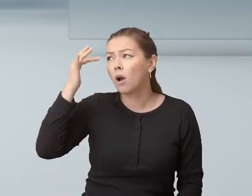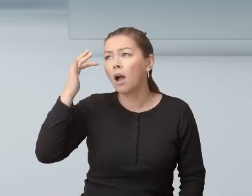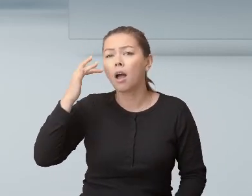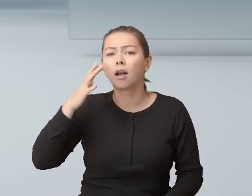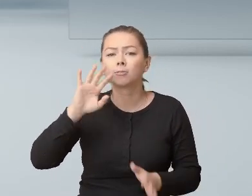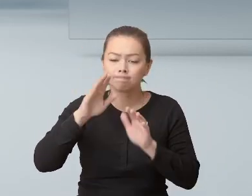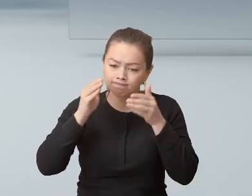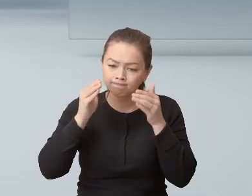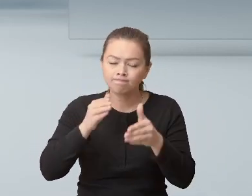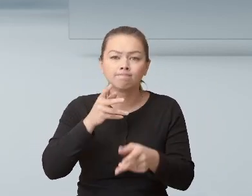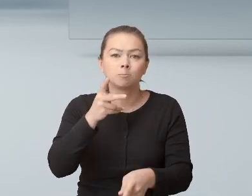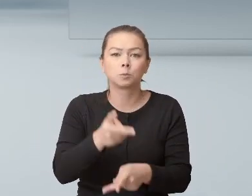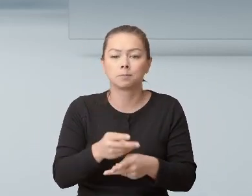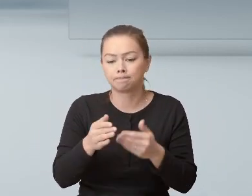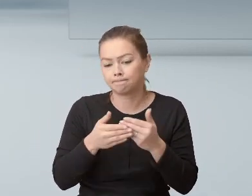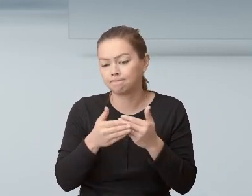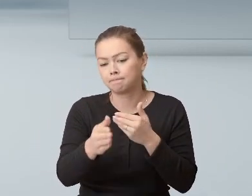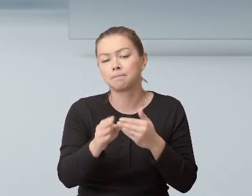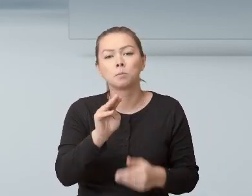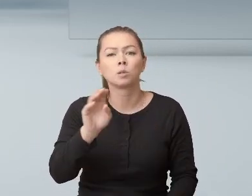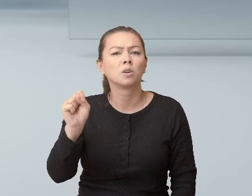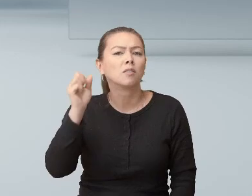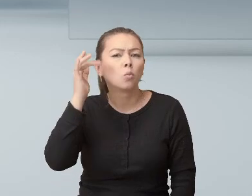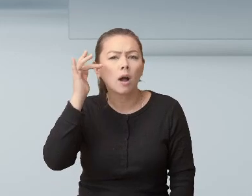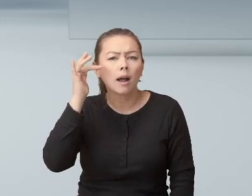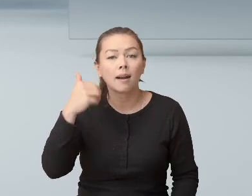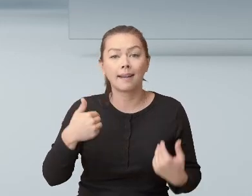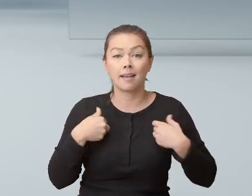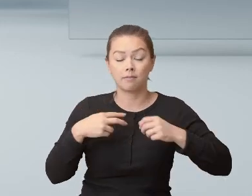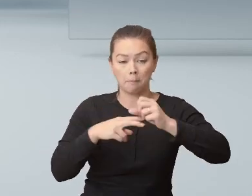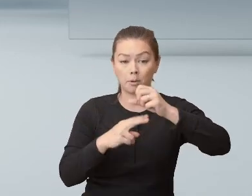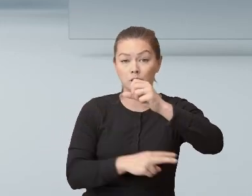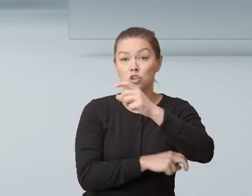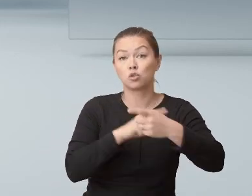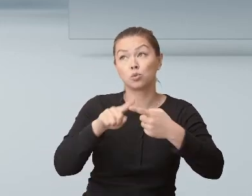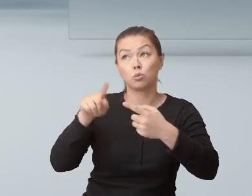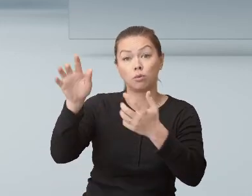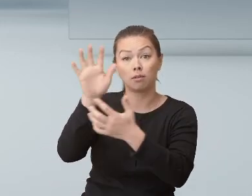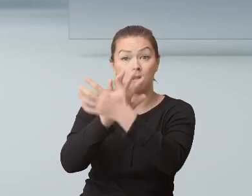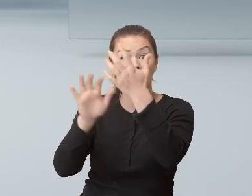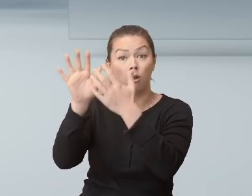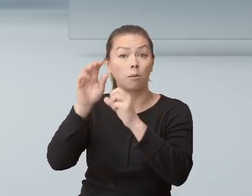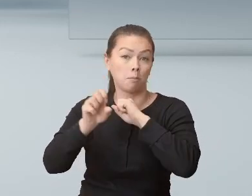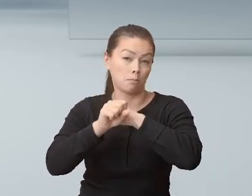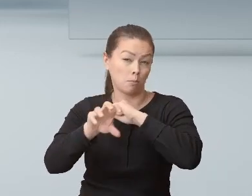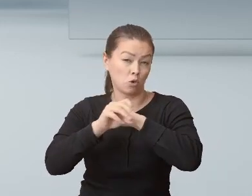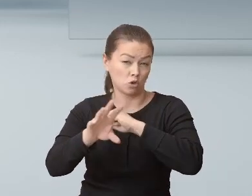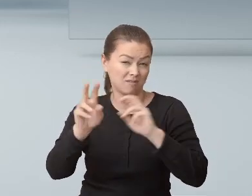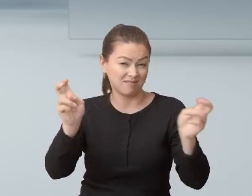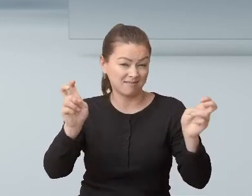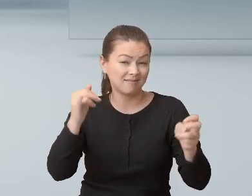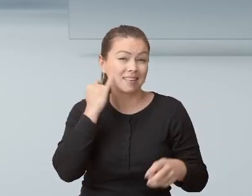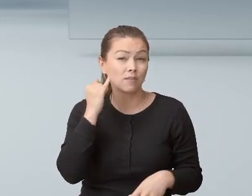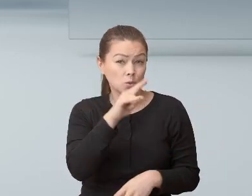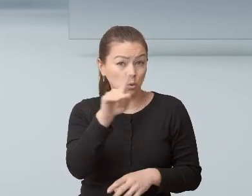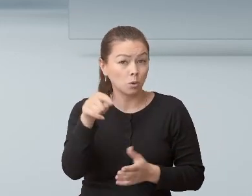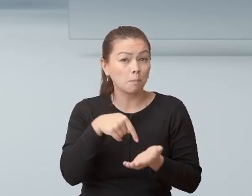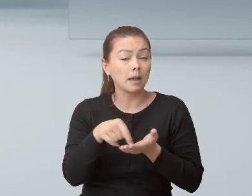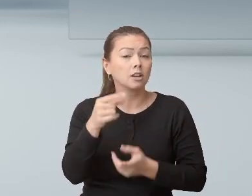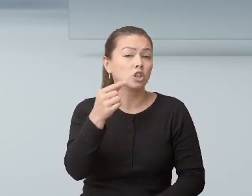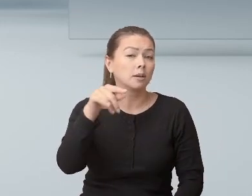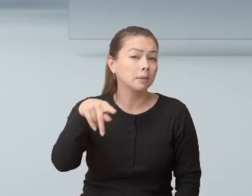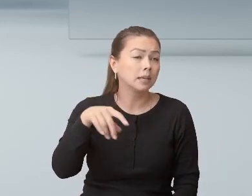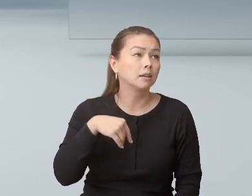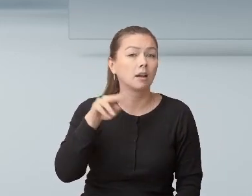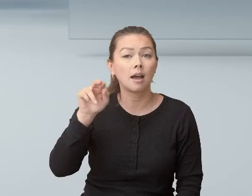First of all, there's something called a Bridge to Cloud promotion. What this is, if you are currently paying your enhancement fees on GP or